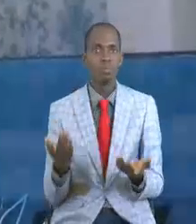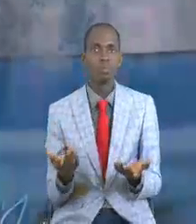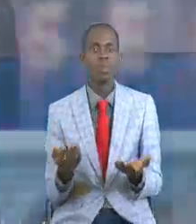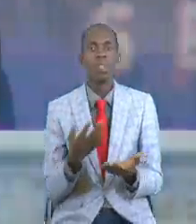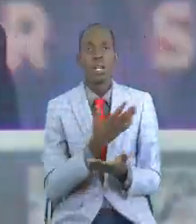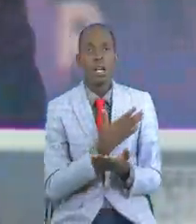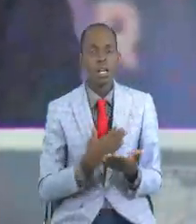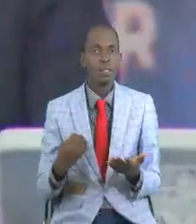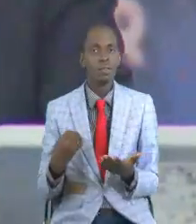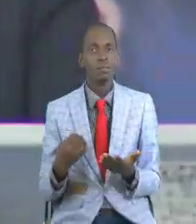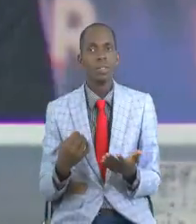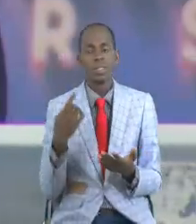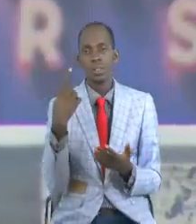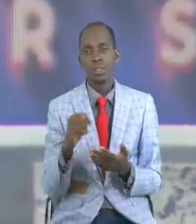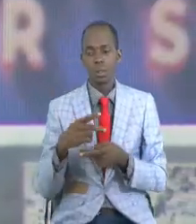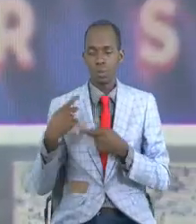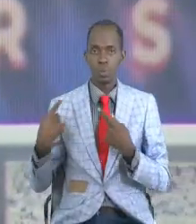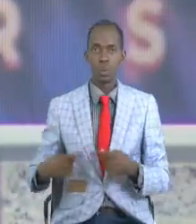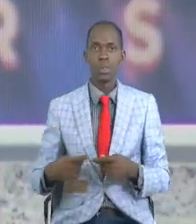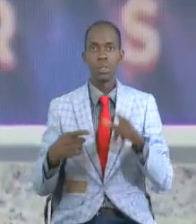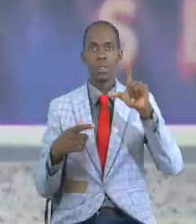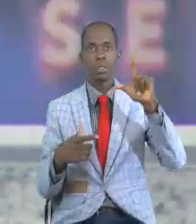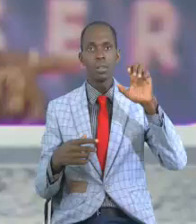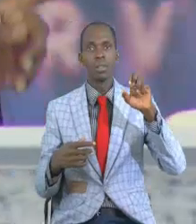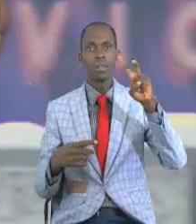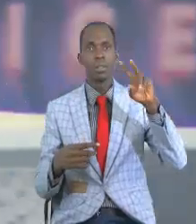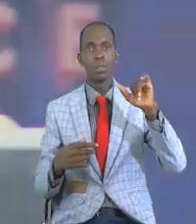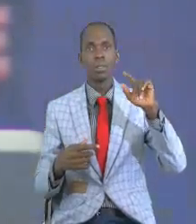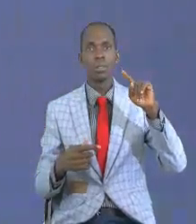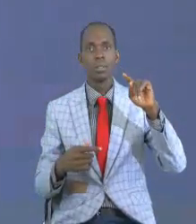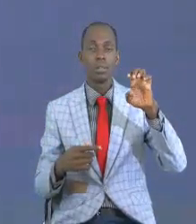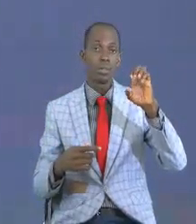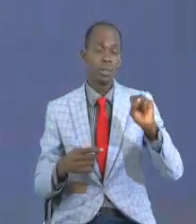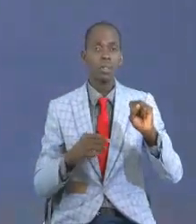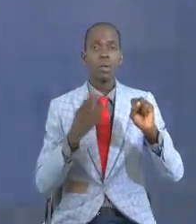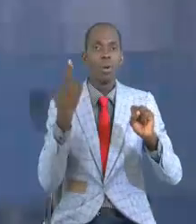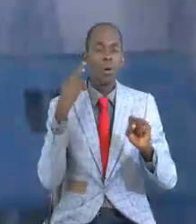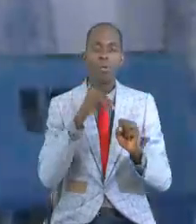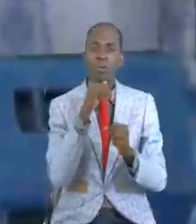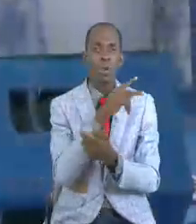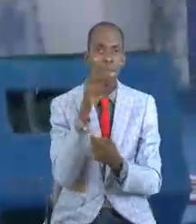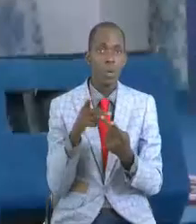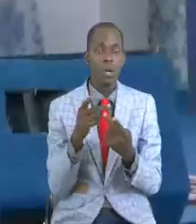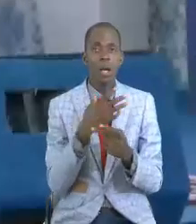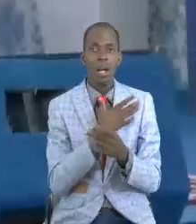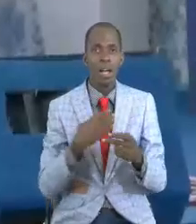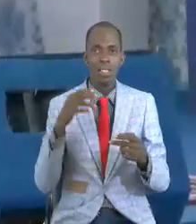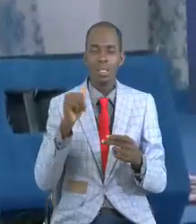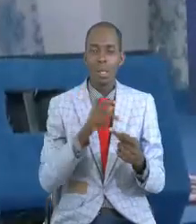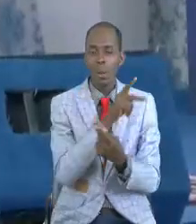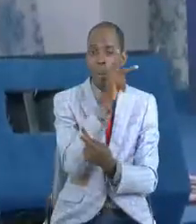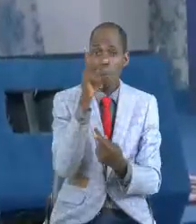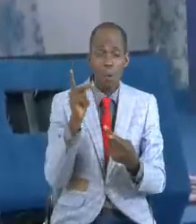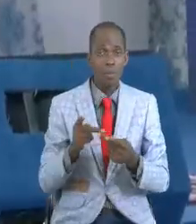priests, the Levites, were not perfect. An imperfect priesthood could not